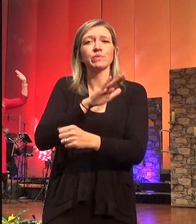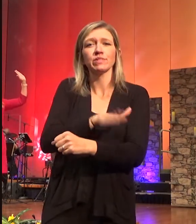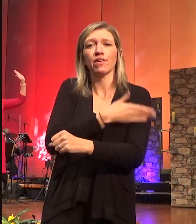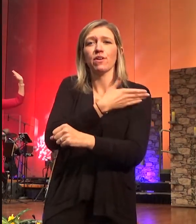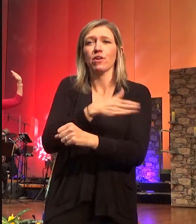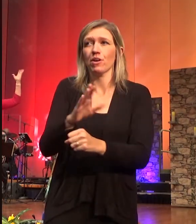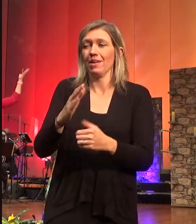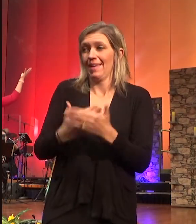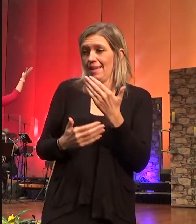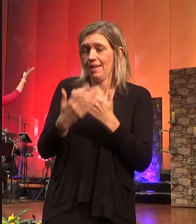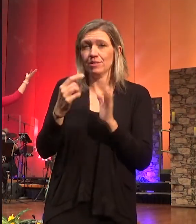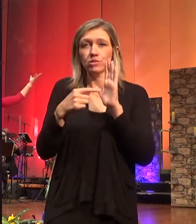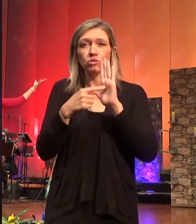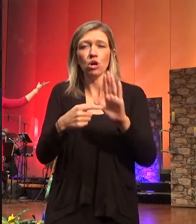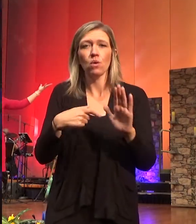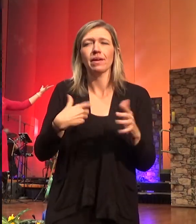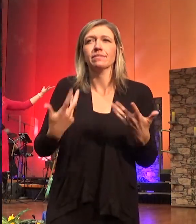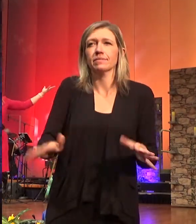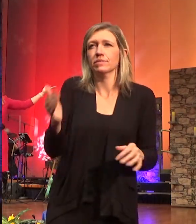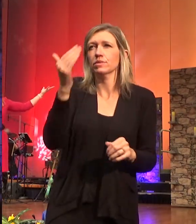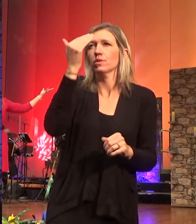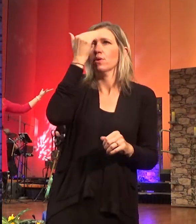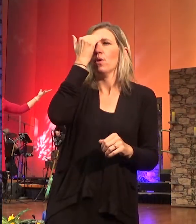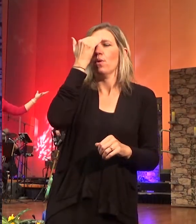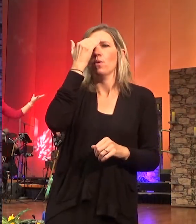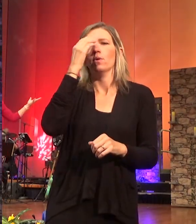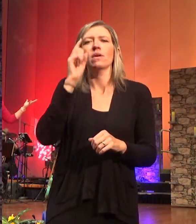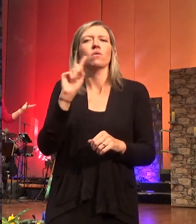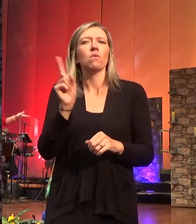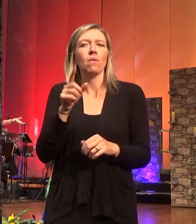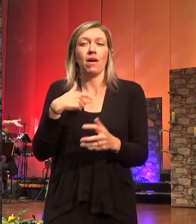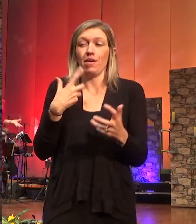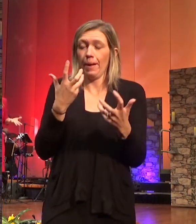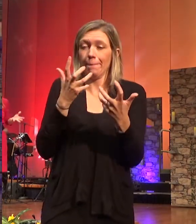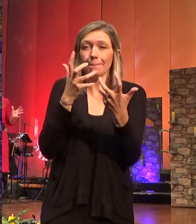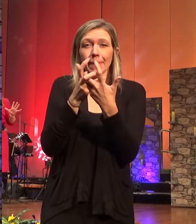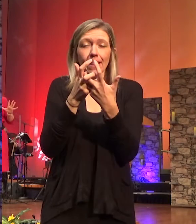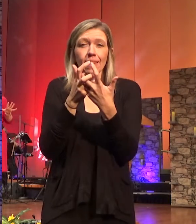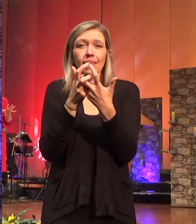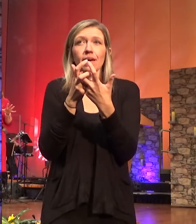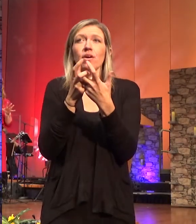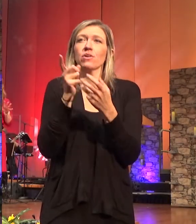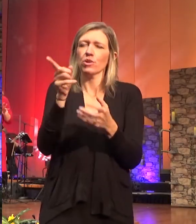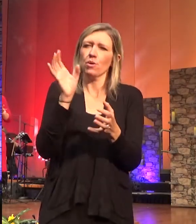hands just to show you I know where I belong.